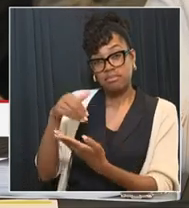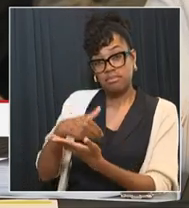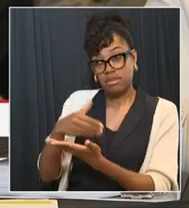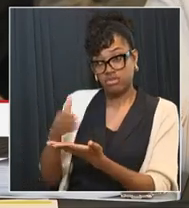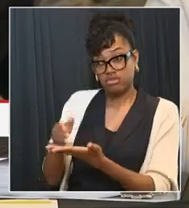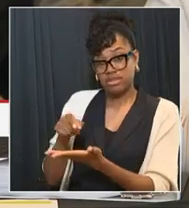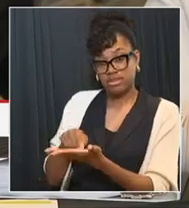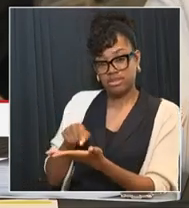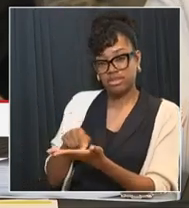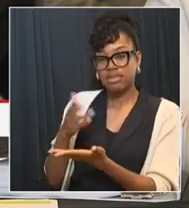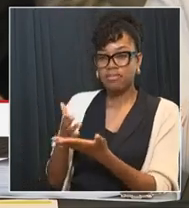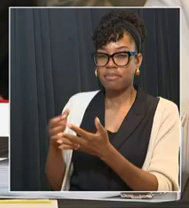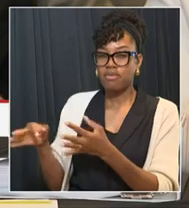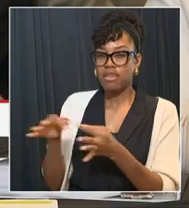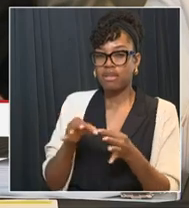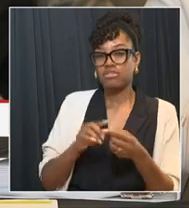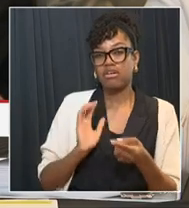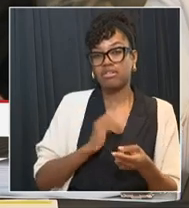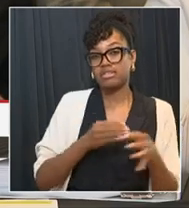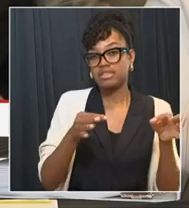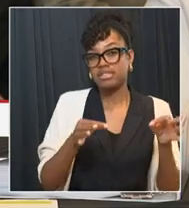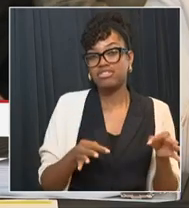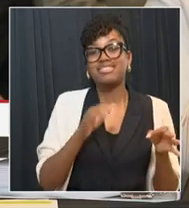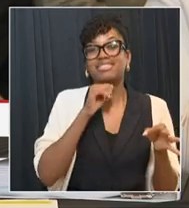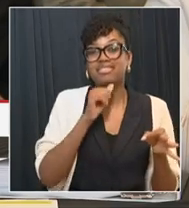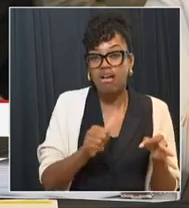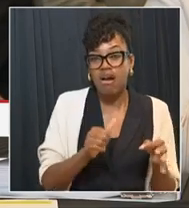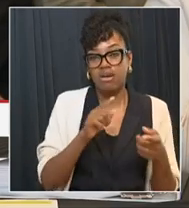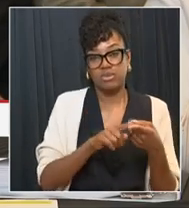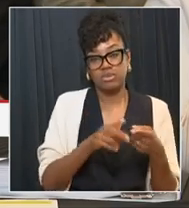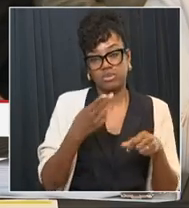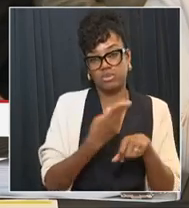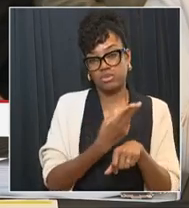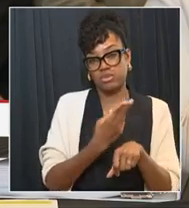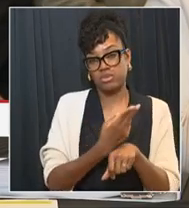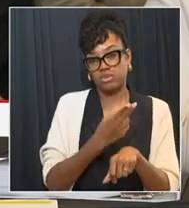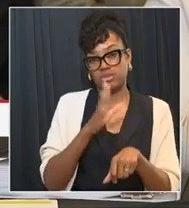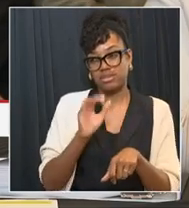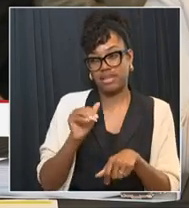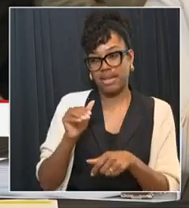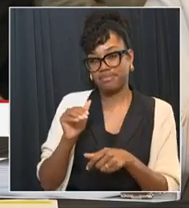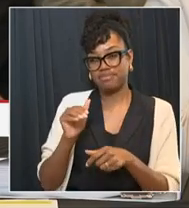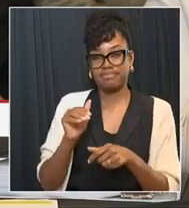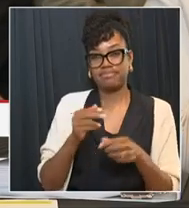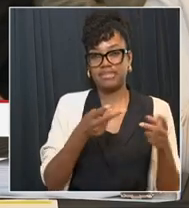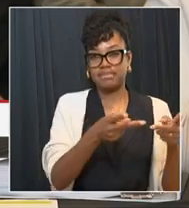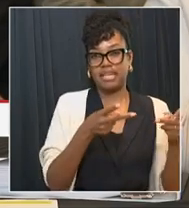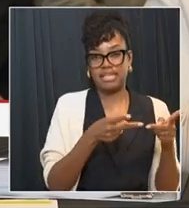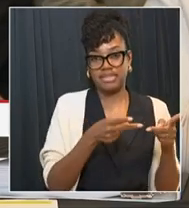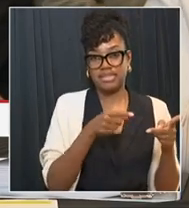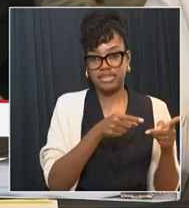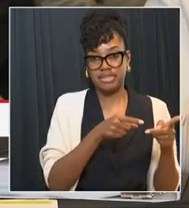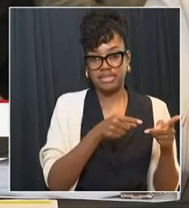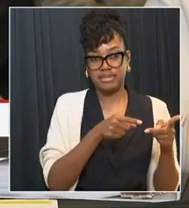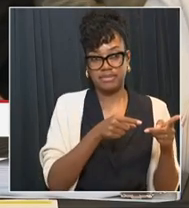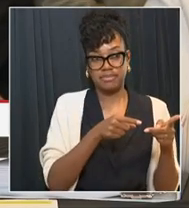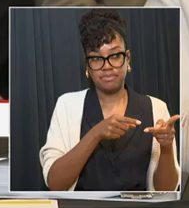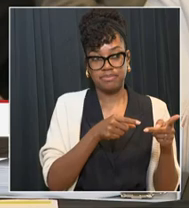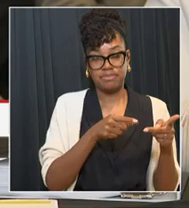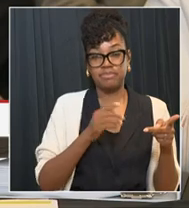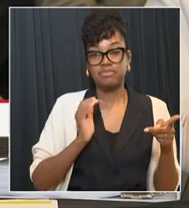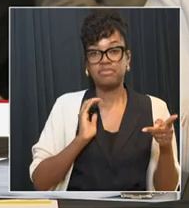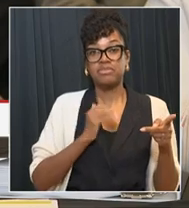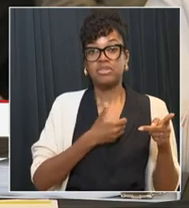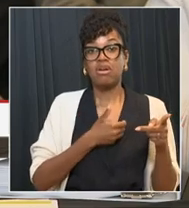likely related to our decision not to use that space in our capital borrowing ability